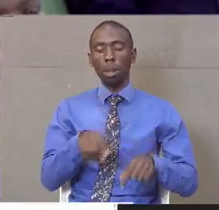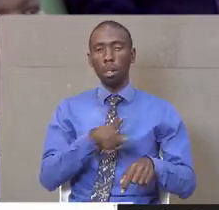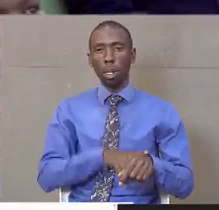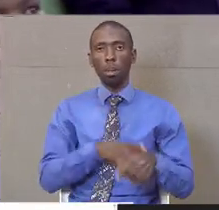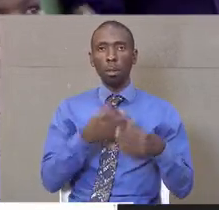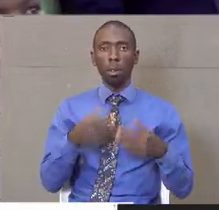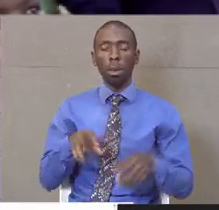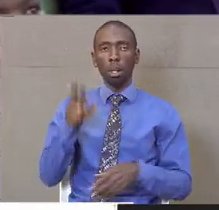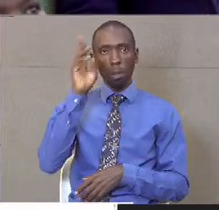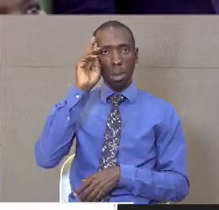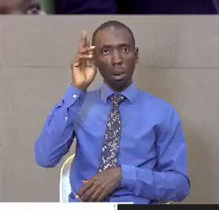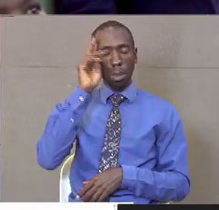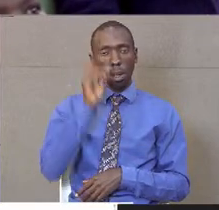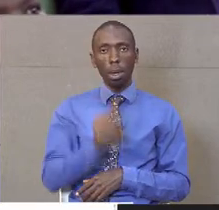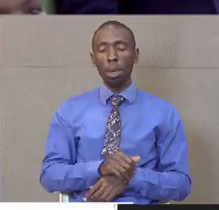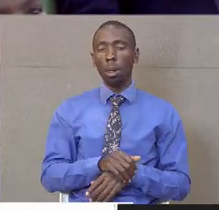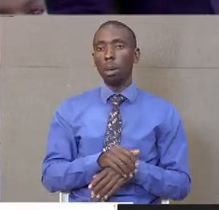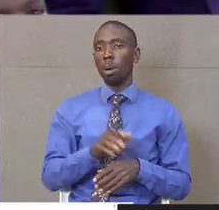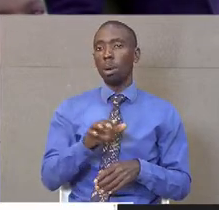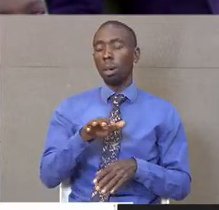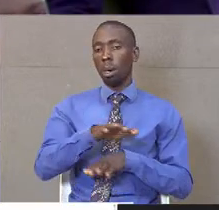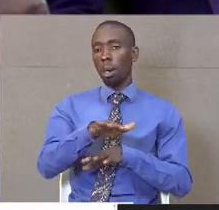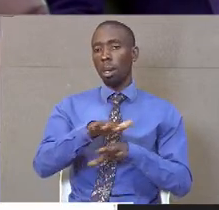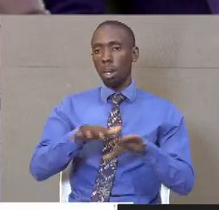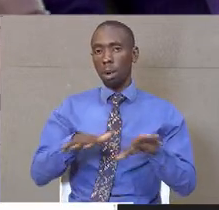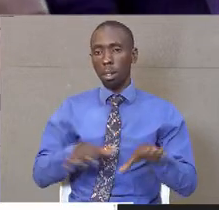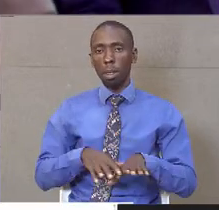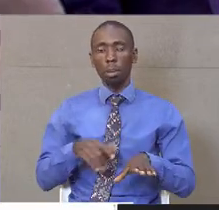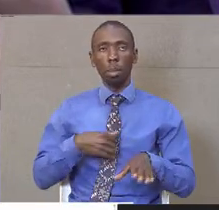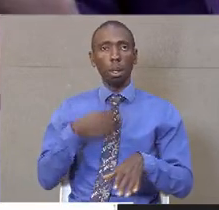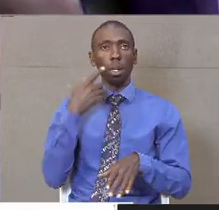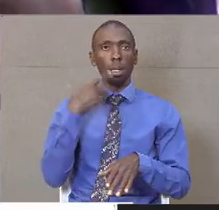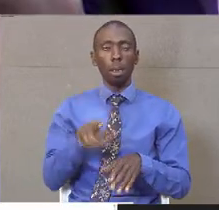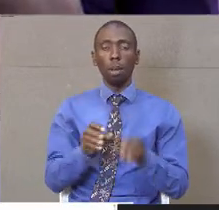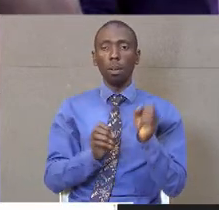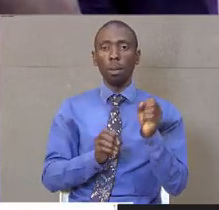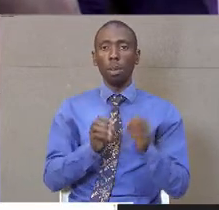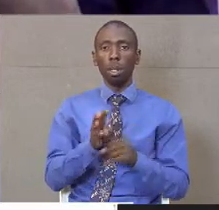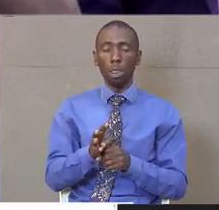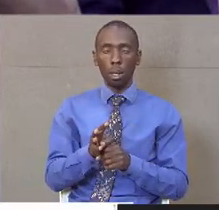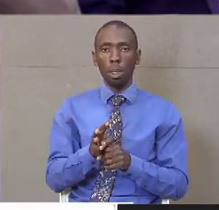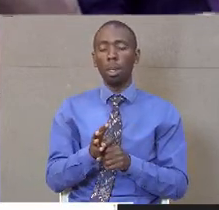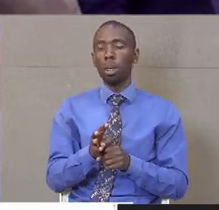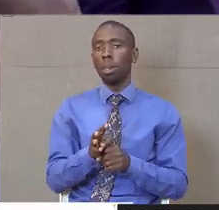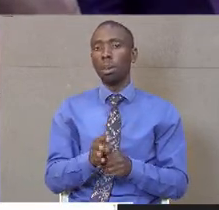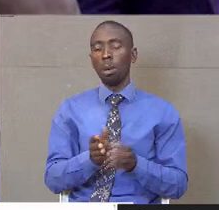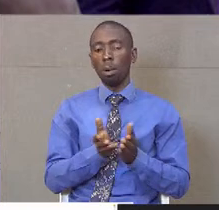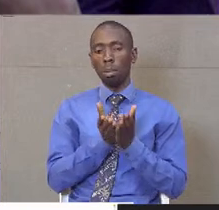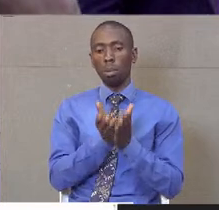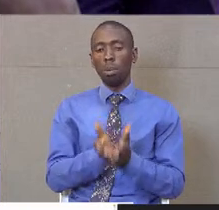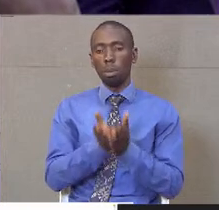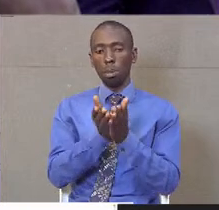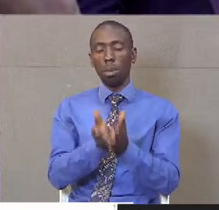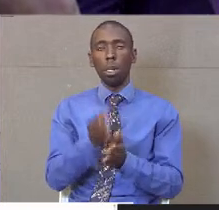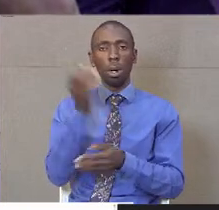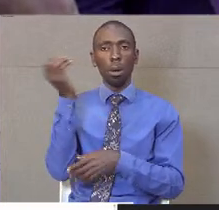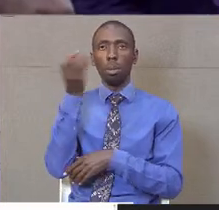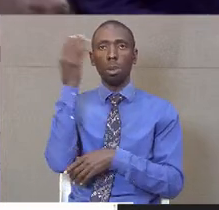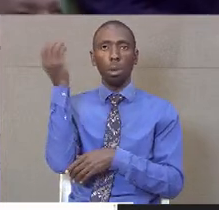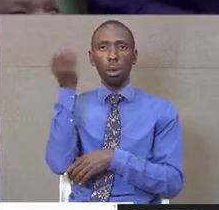because I've seen some plan for 14 boat ambulances. But how about other hard to